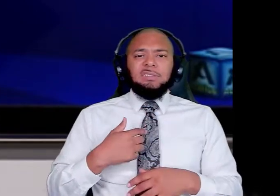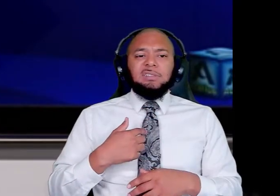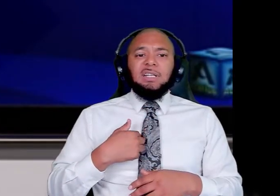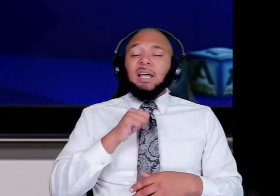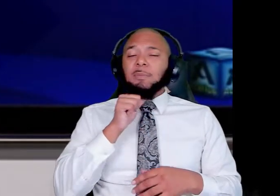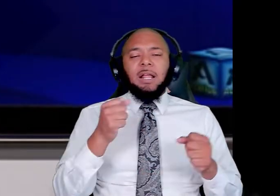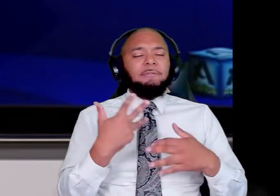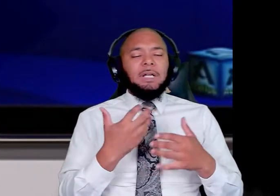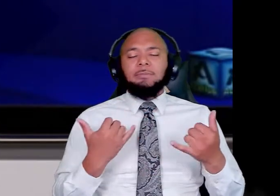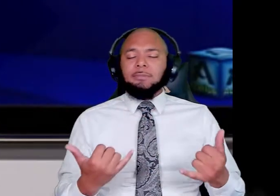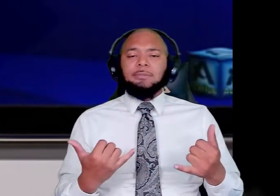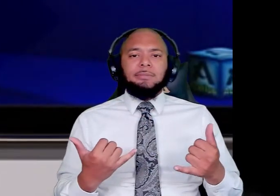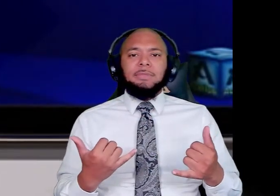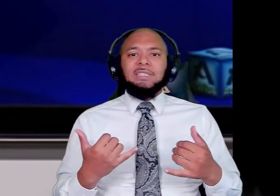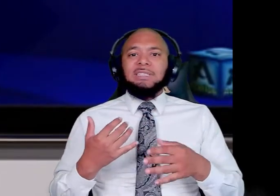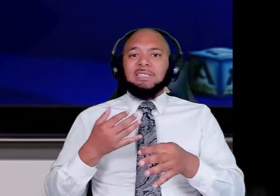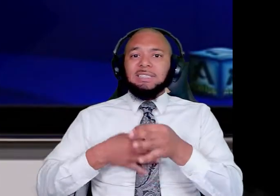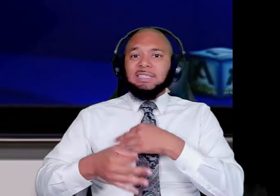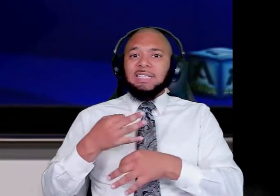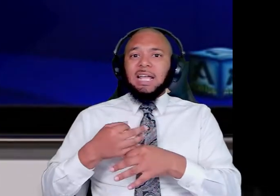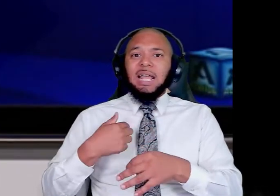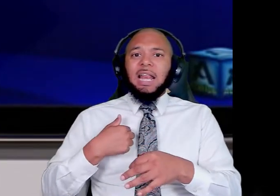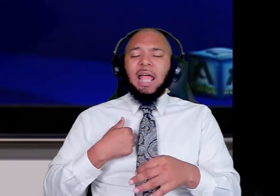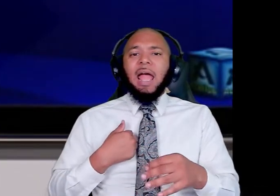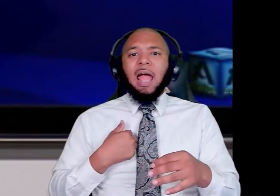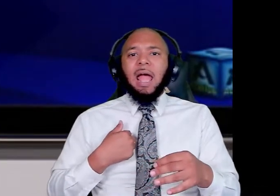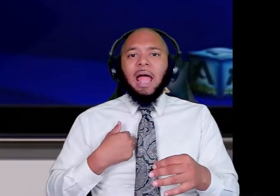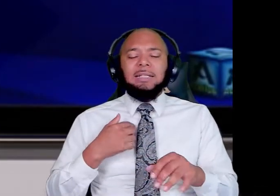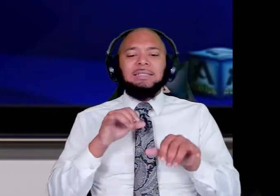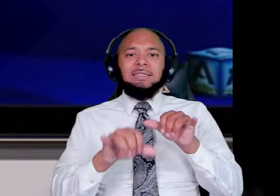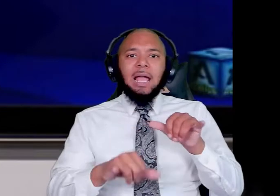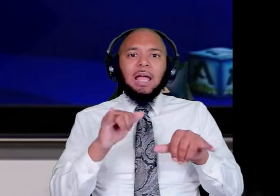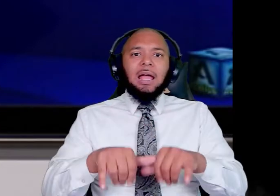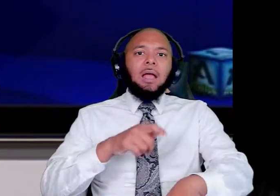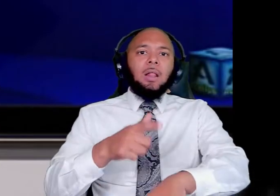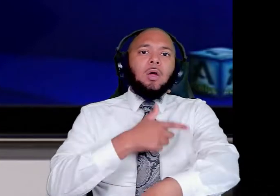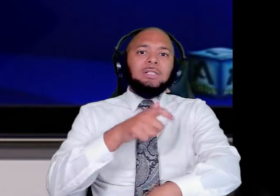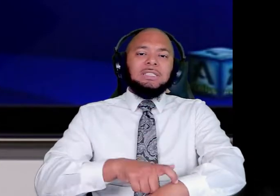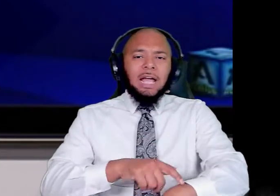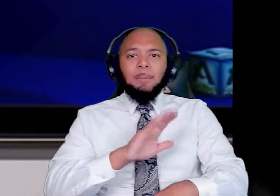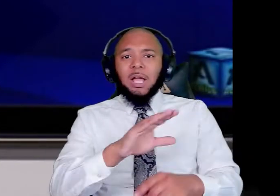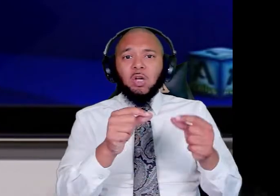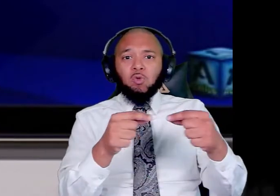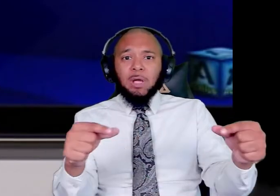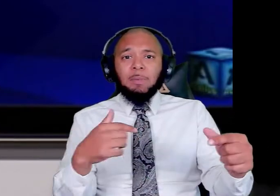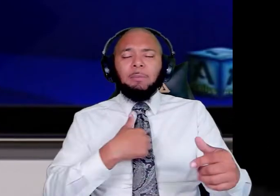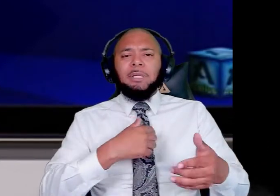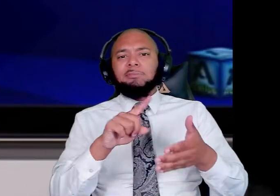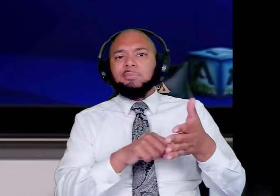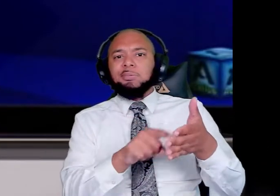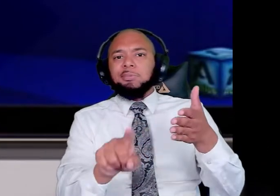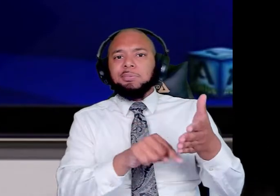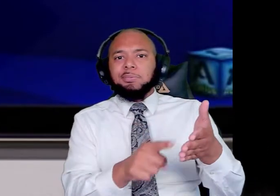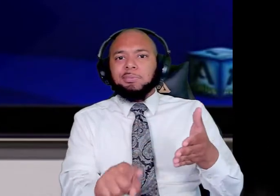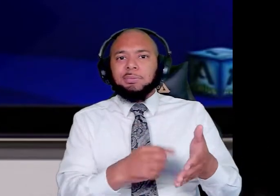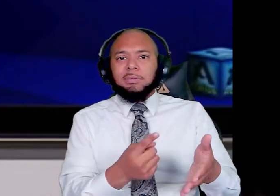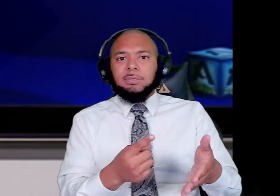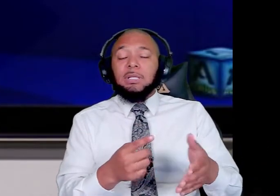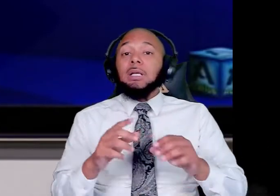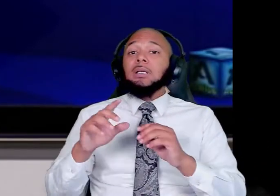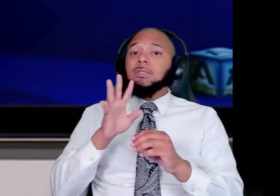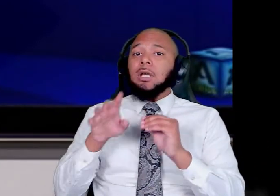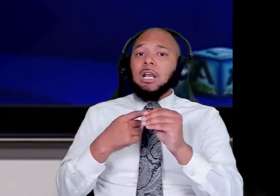so instead of going, I tarried and criticized his grammar. This is about Brown now, his